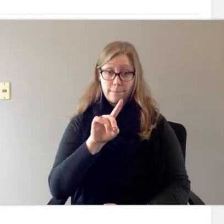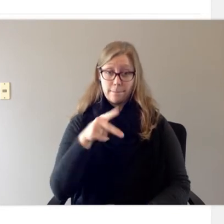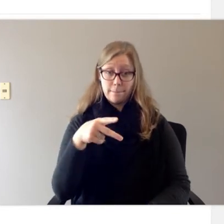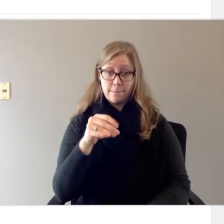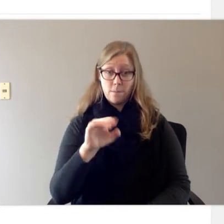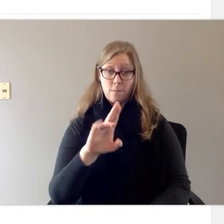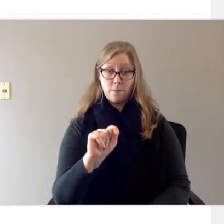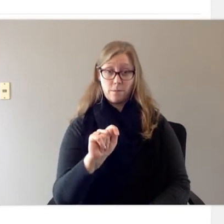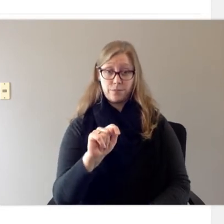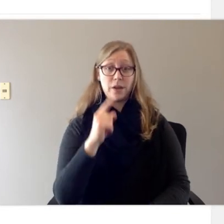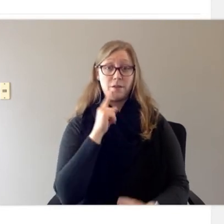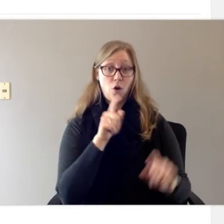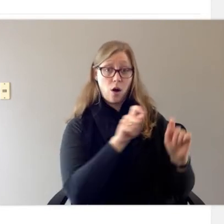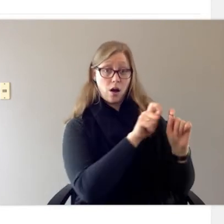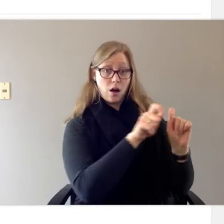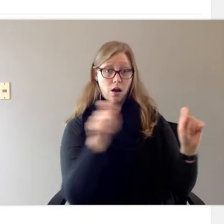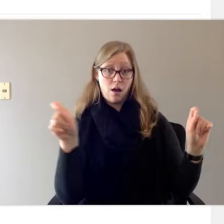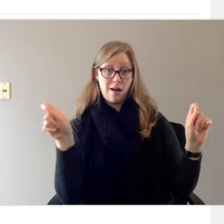and BE.